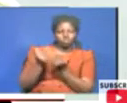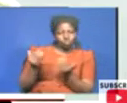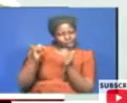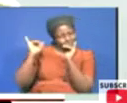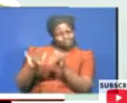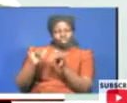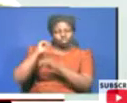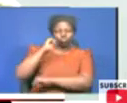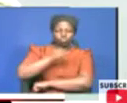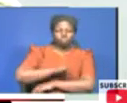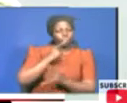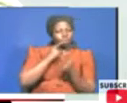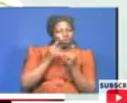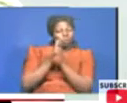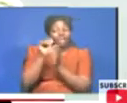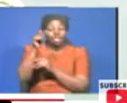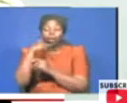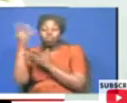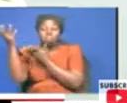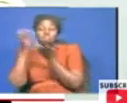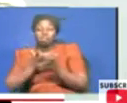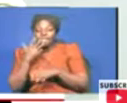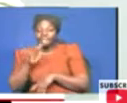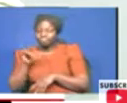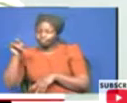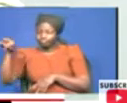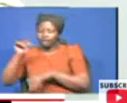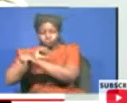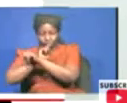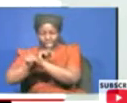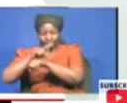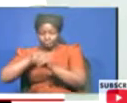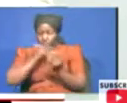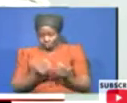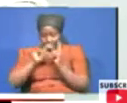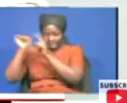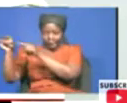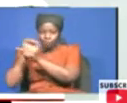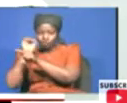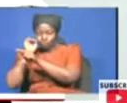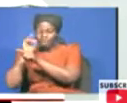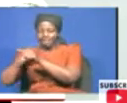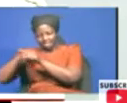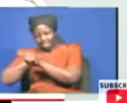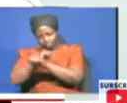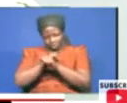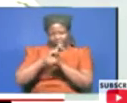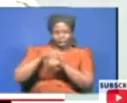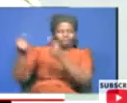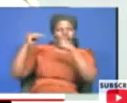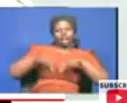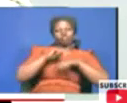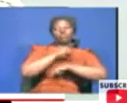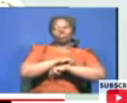talk to those who have brought them, that they protect them when they're at home, and us, we protect them when they're in school. Mm-hmm. So we